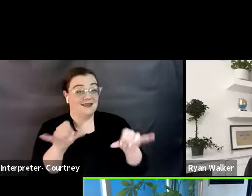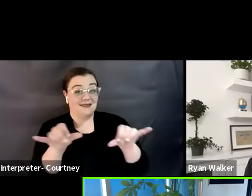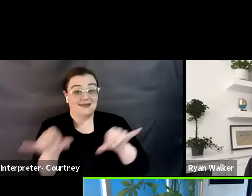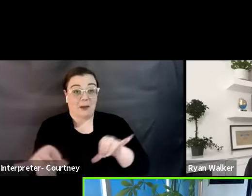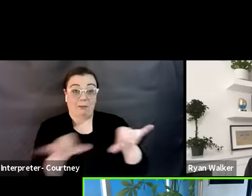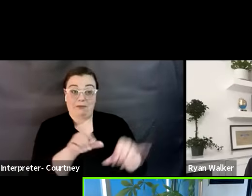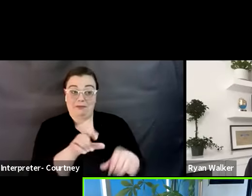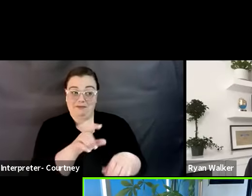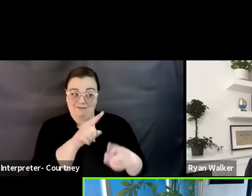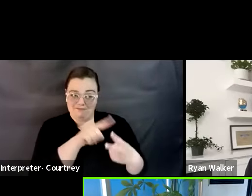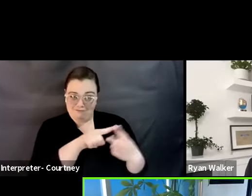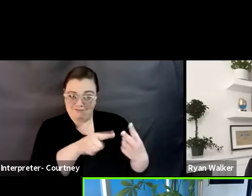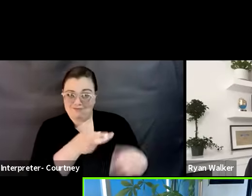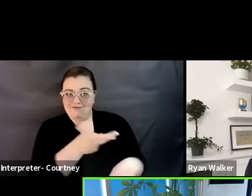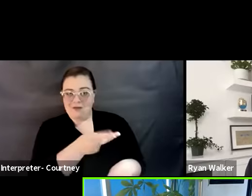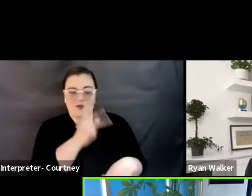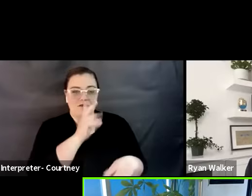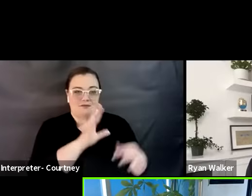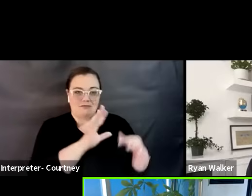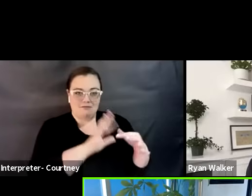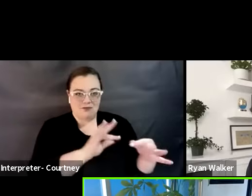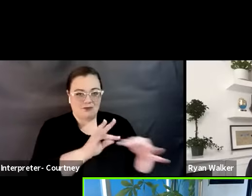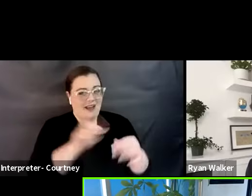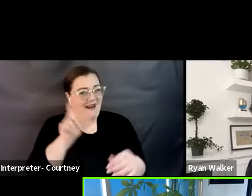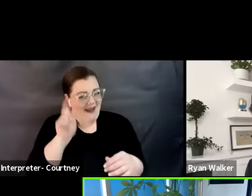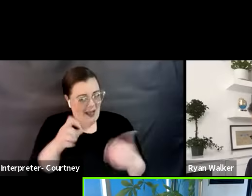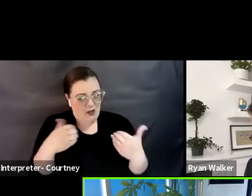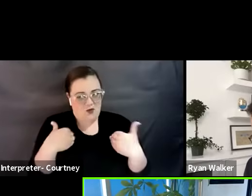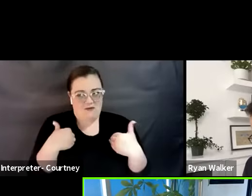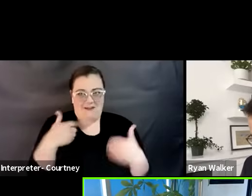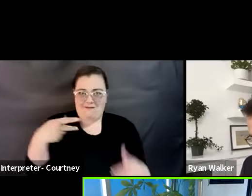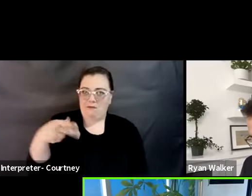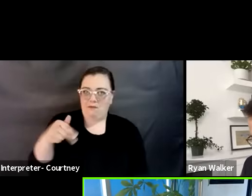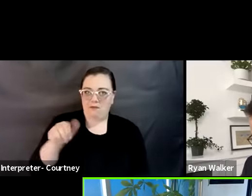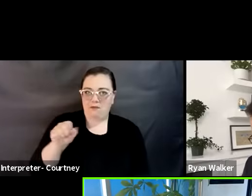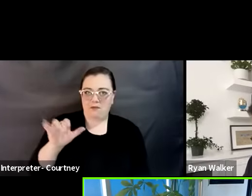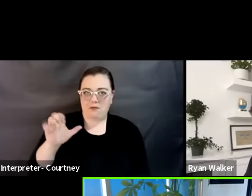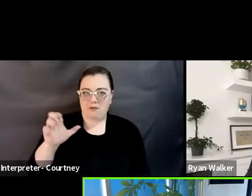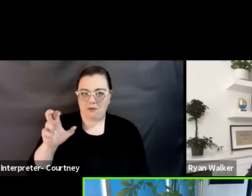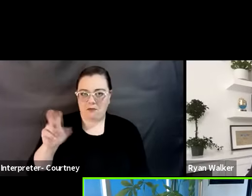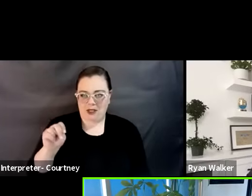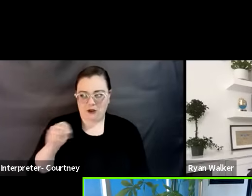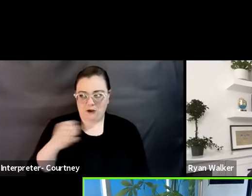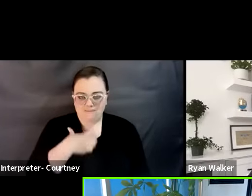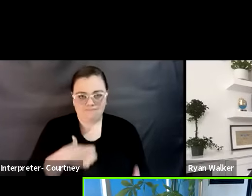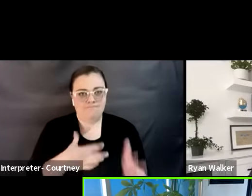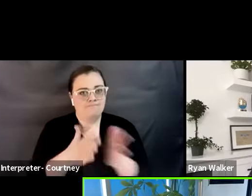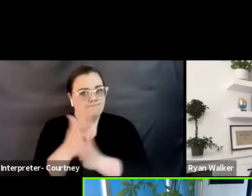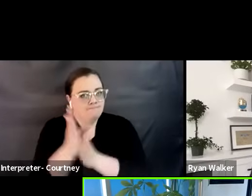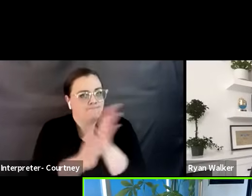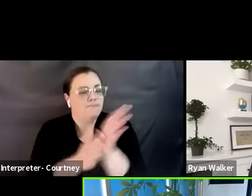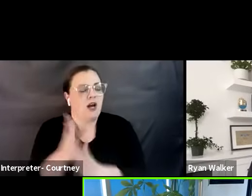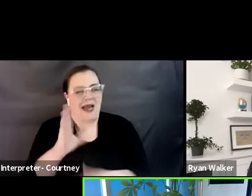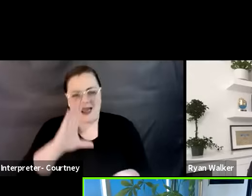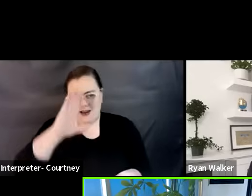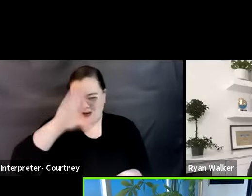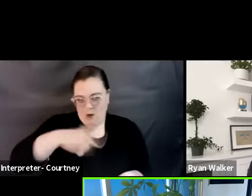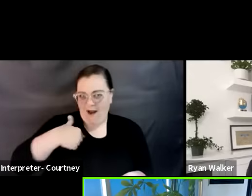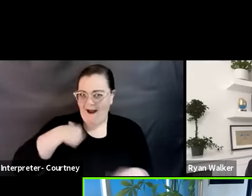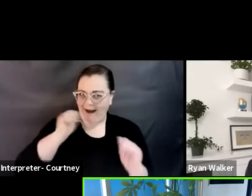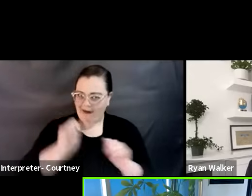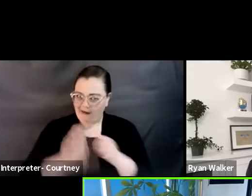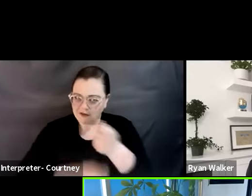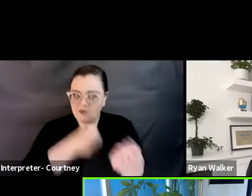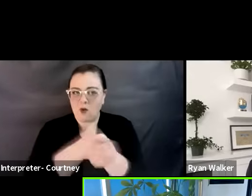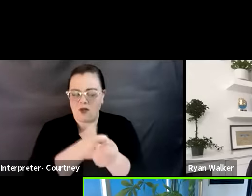to have passion. I have to know where I can create value. So that's important. And I have to